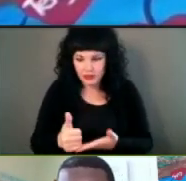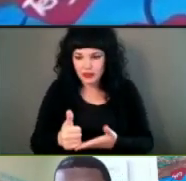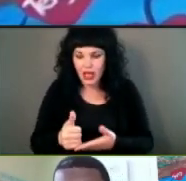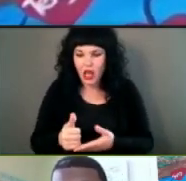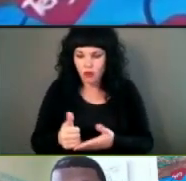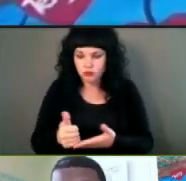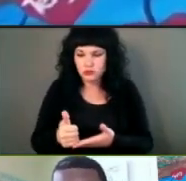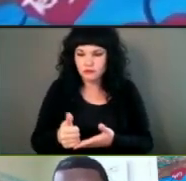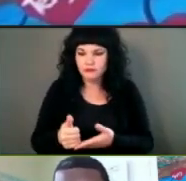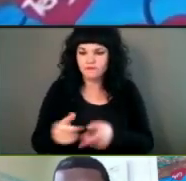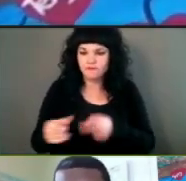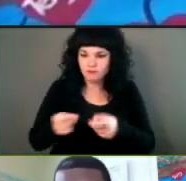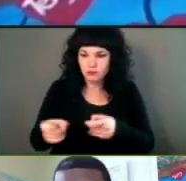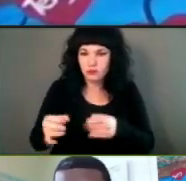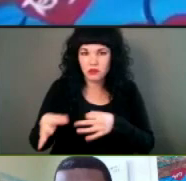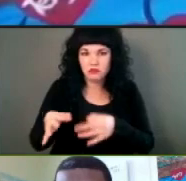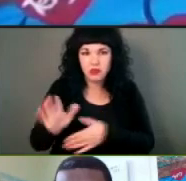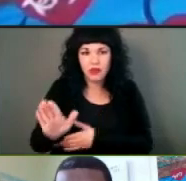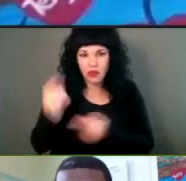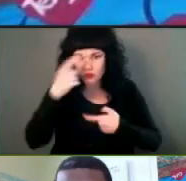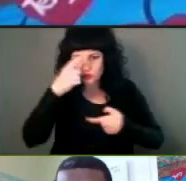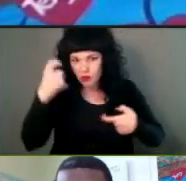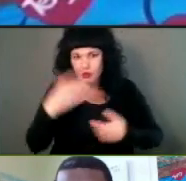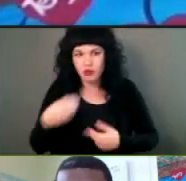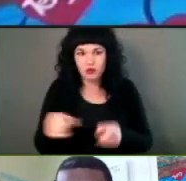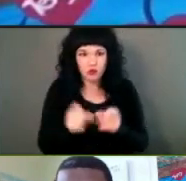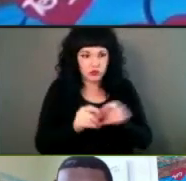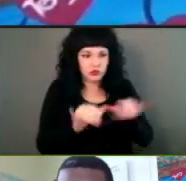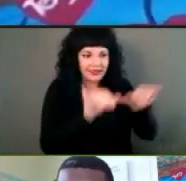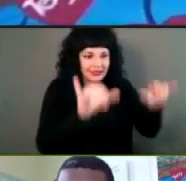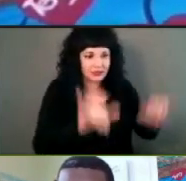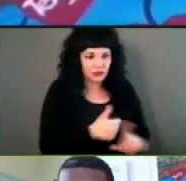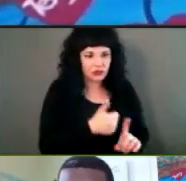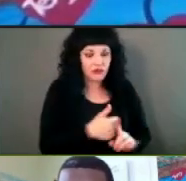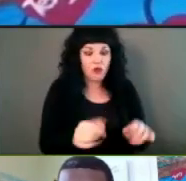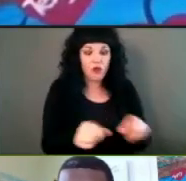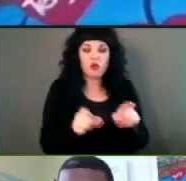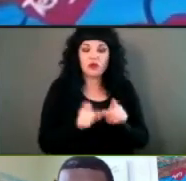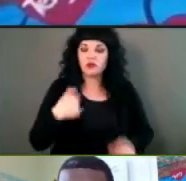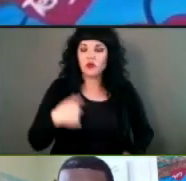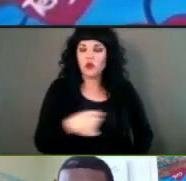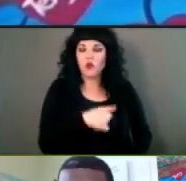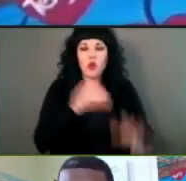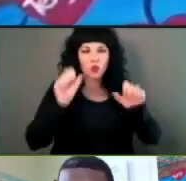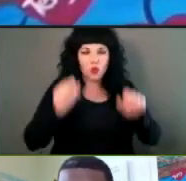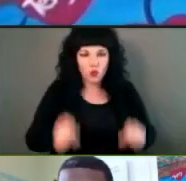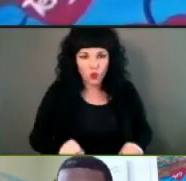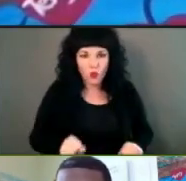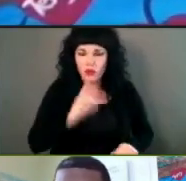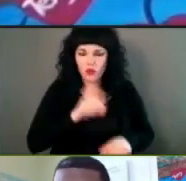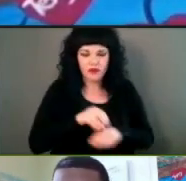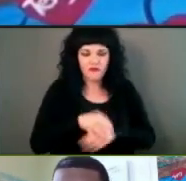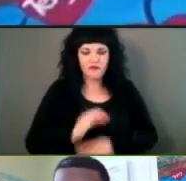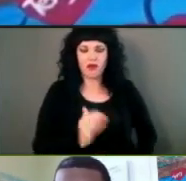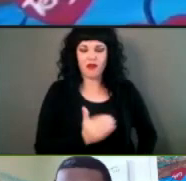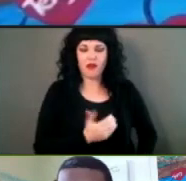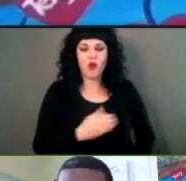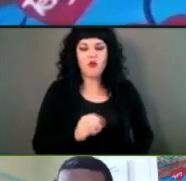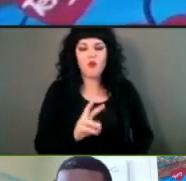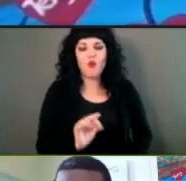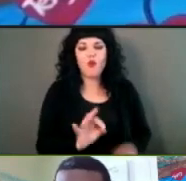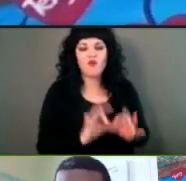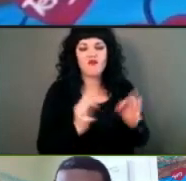have opportunities to impact our families with those saleable truth moments by engaging in those